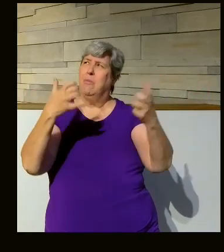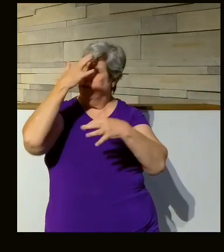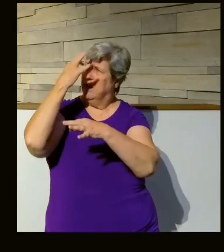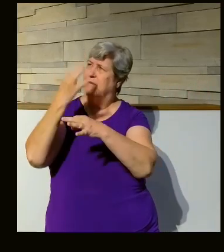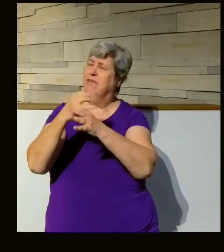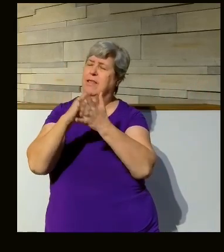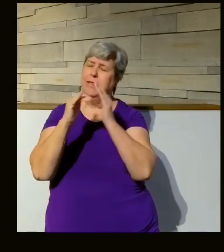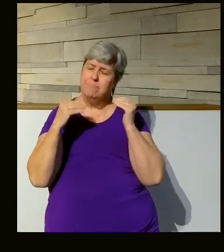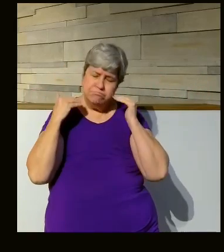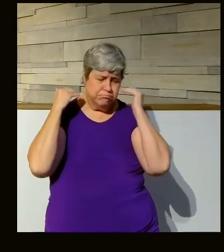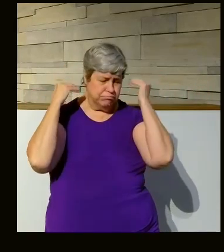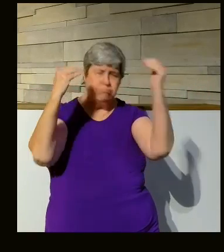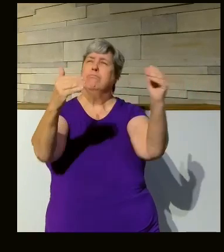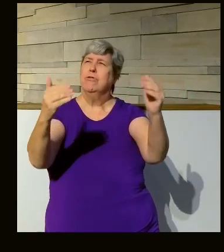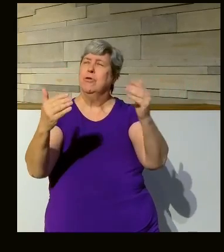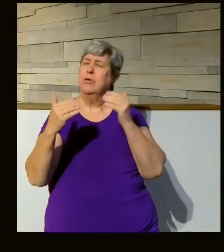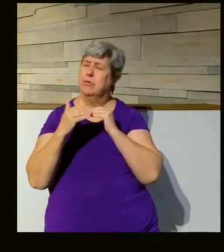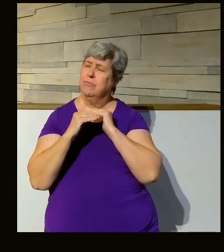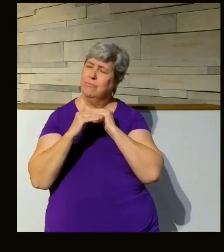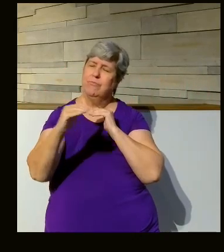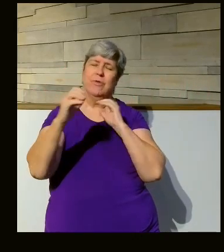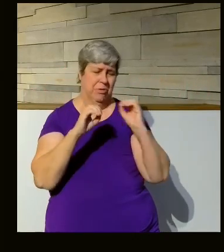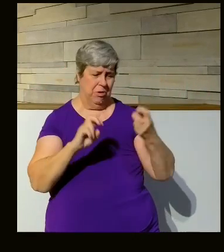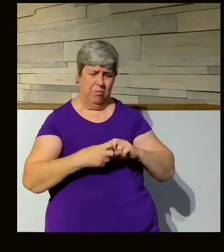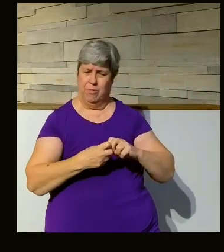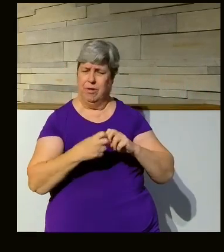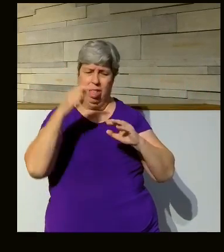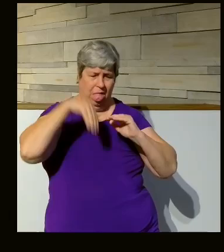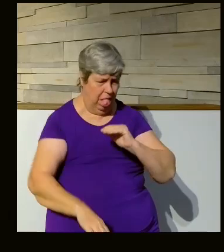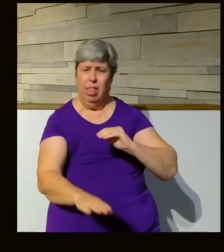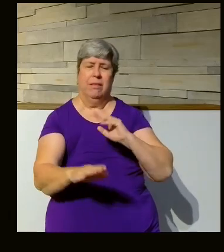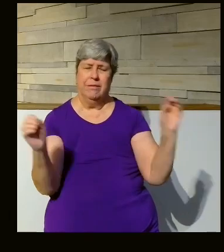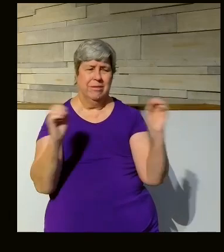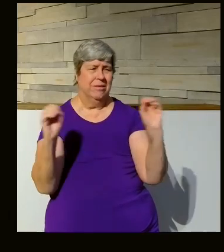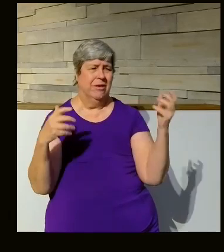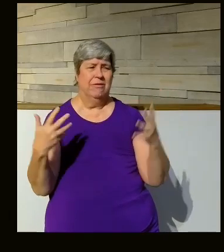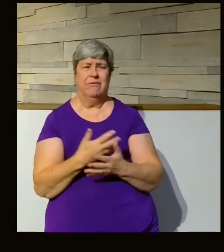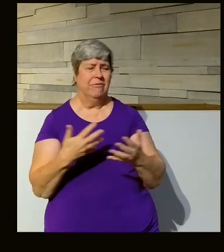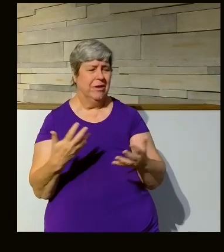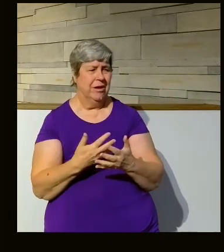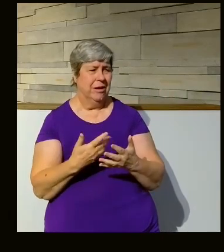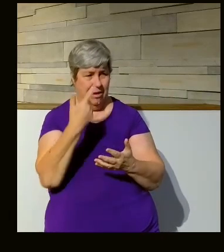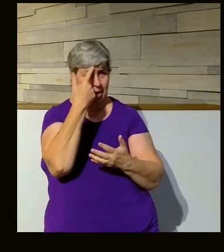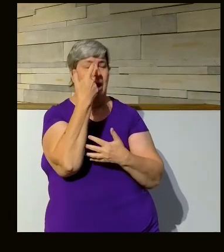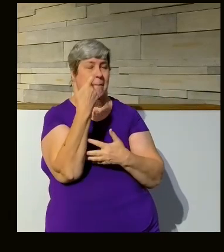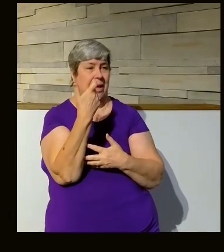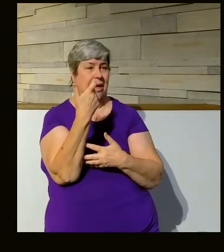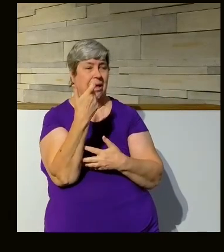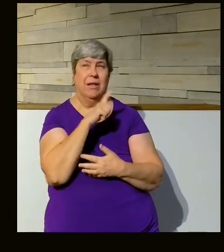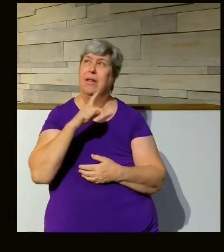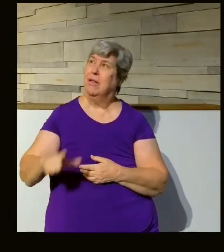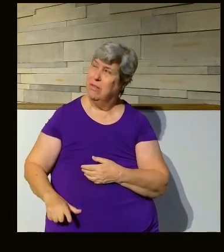that soars, that has no issues, no problems, no fears, because,